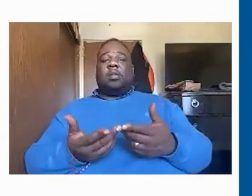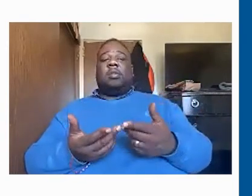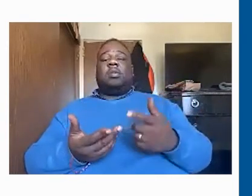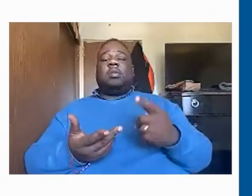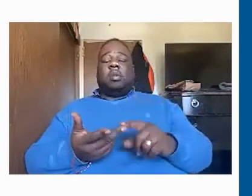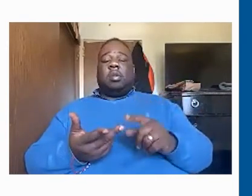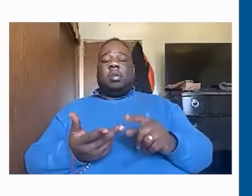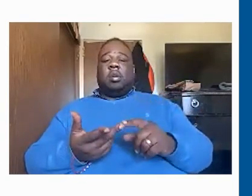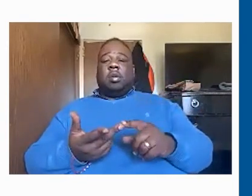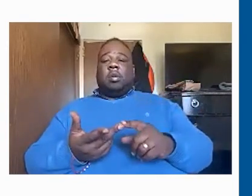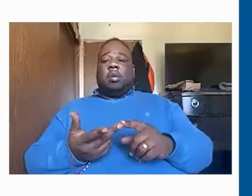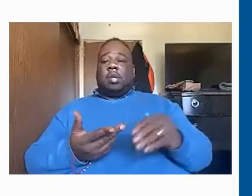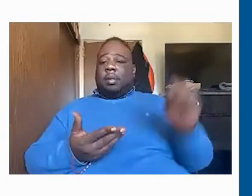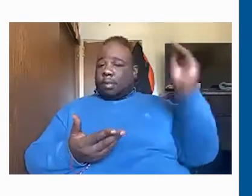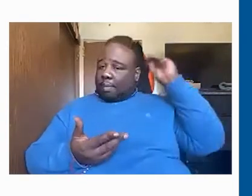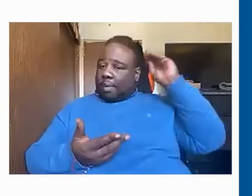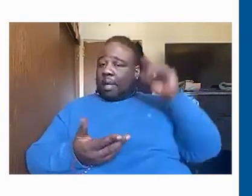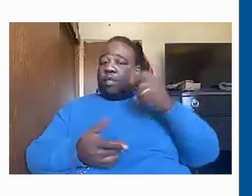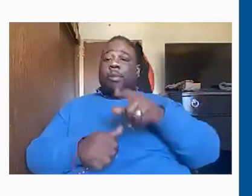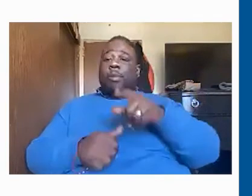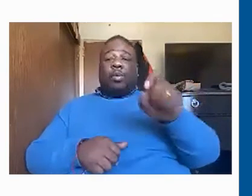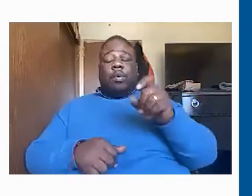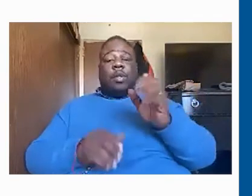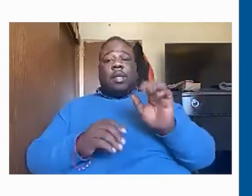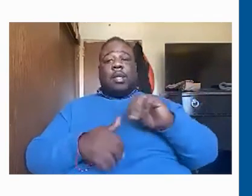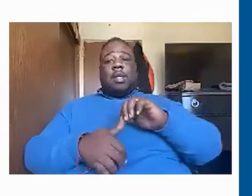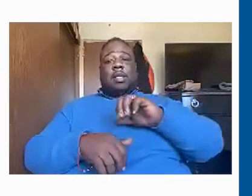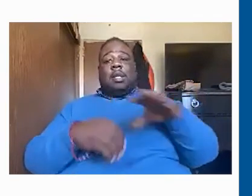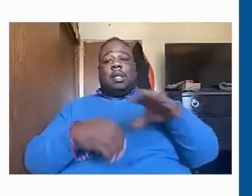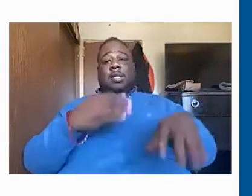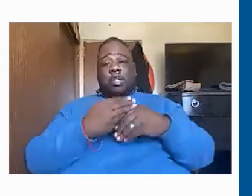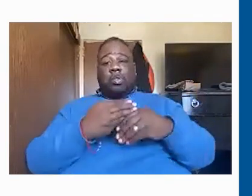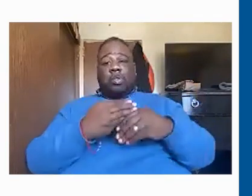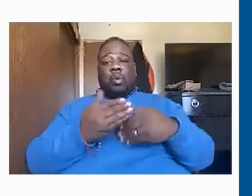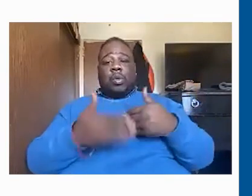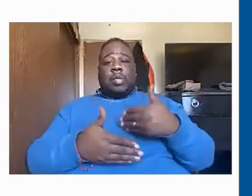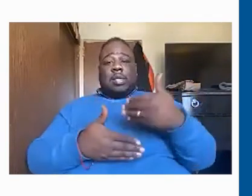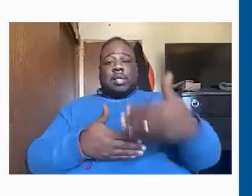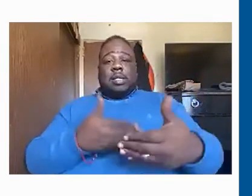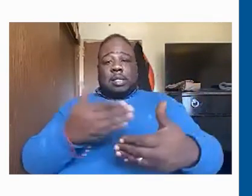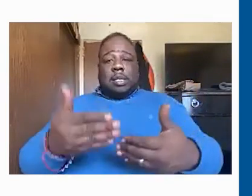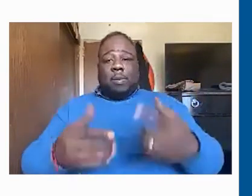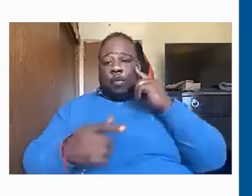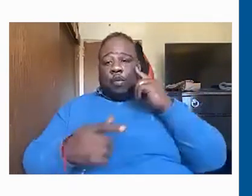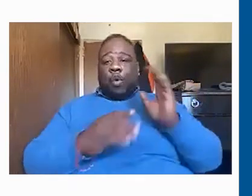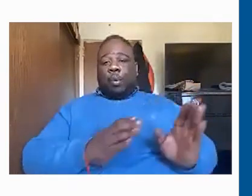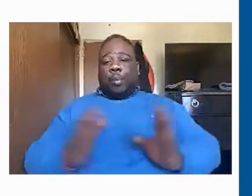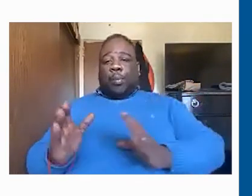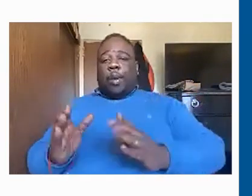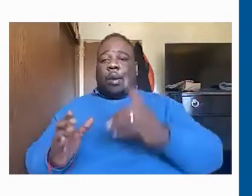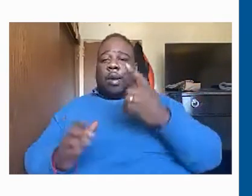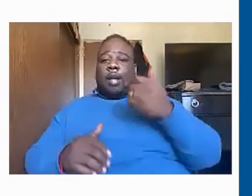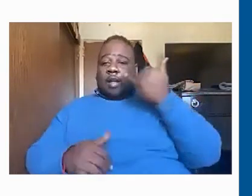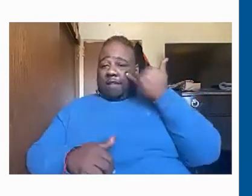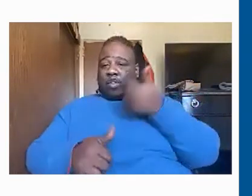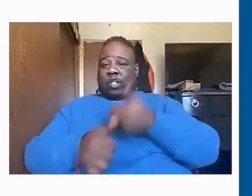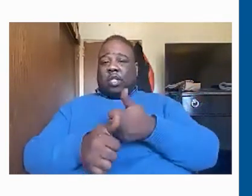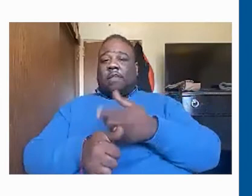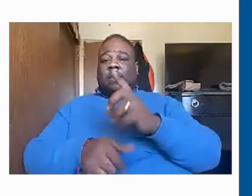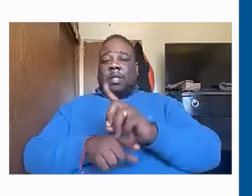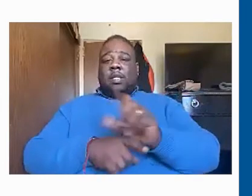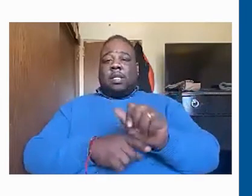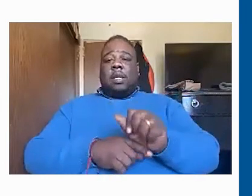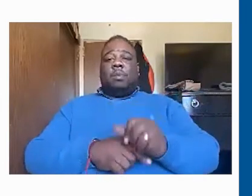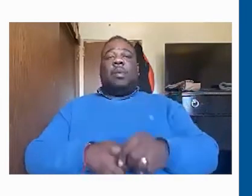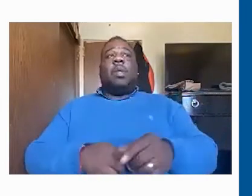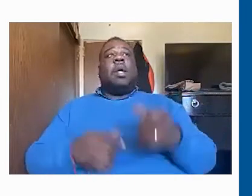prepared. So again, thinking those steps through, like, what am I going to do prior to an emergency? And again, emergencies come in all different forms